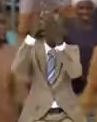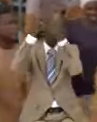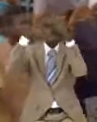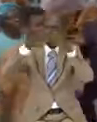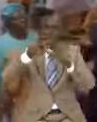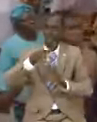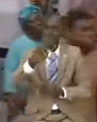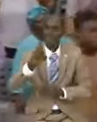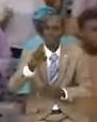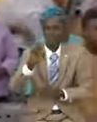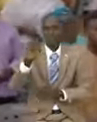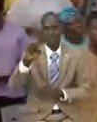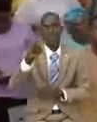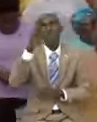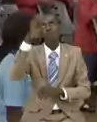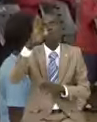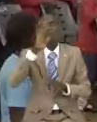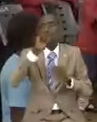God will bless your decision.